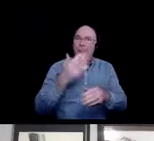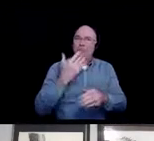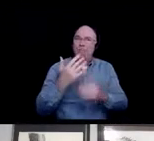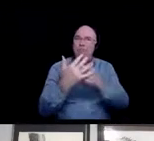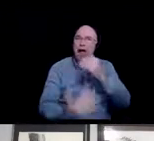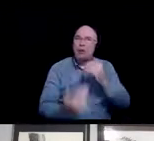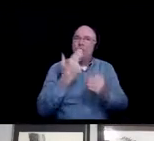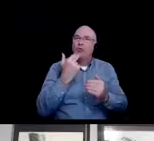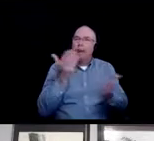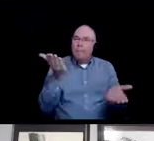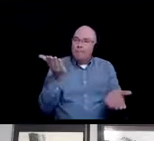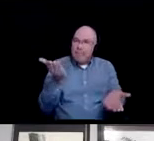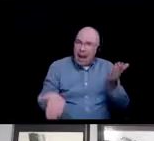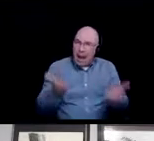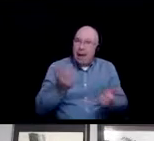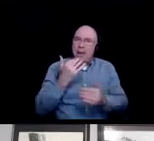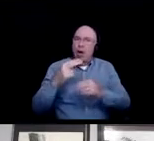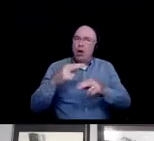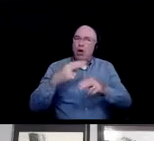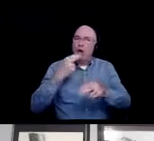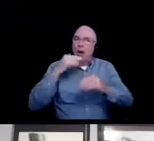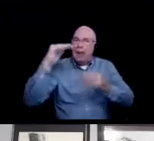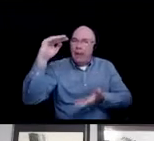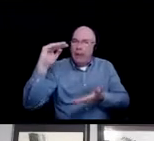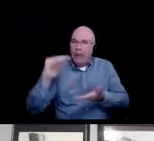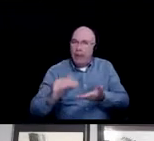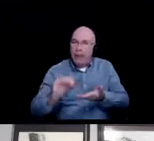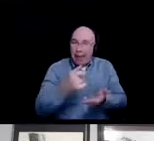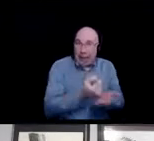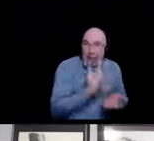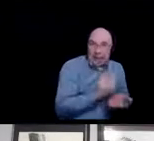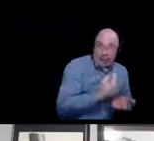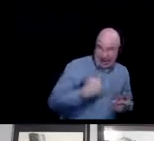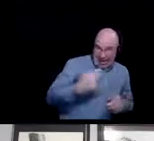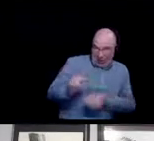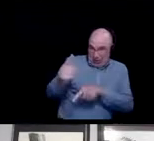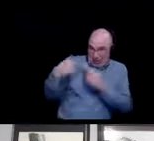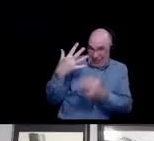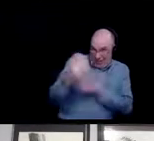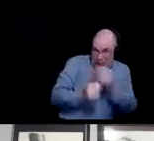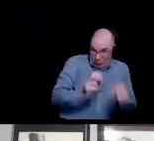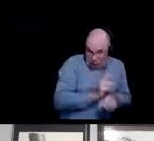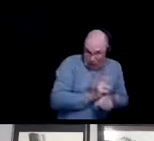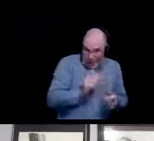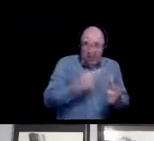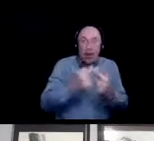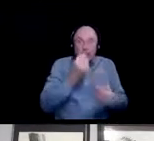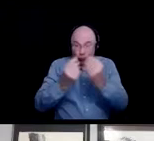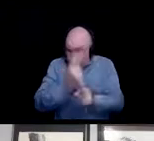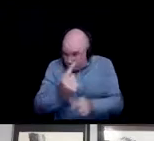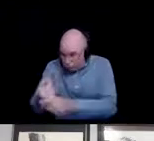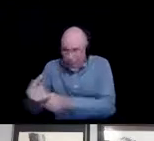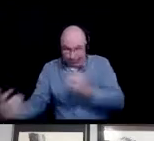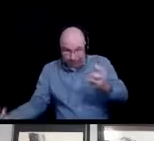to go down. When you add the supplements that I have used over the last 5 years and your diet comes into alignment,